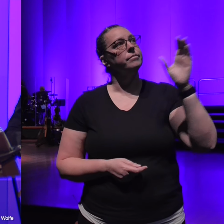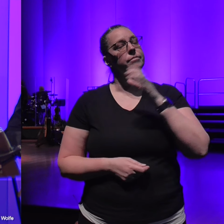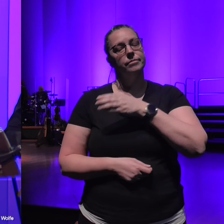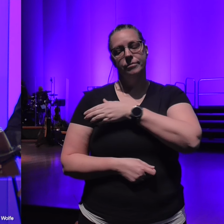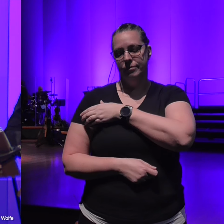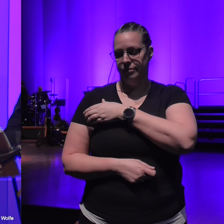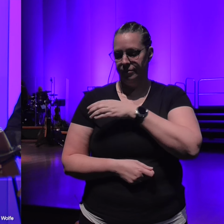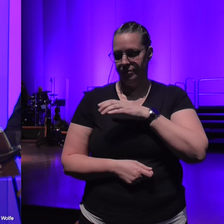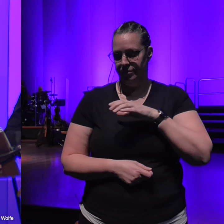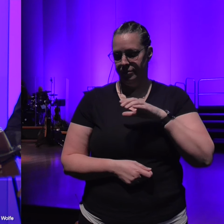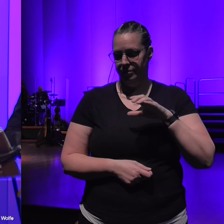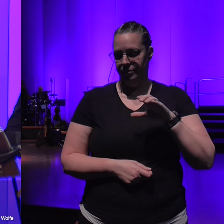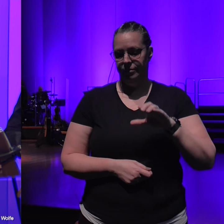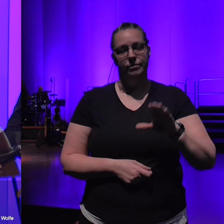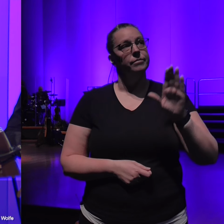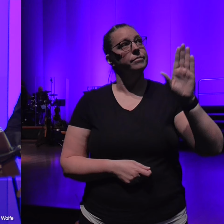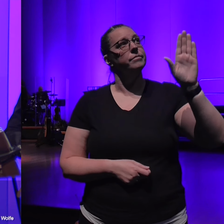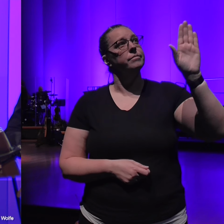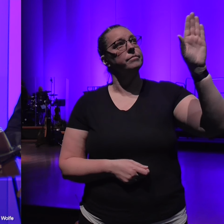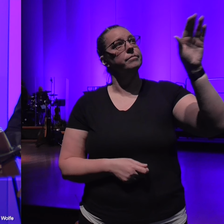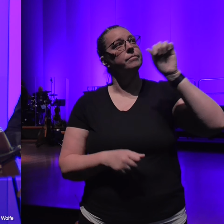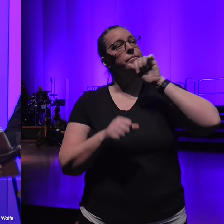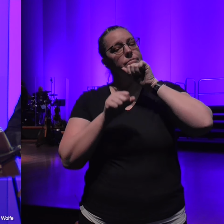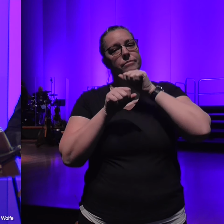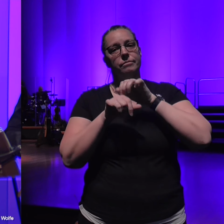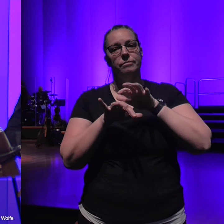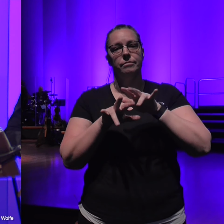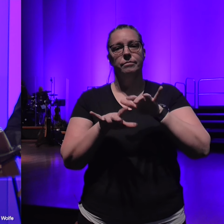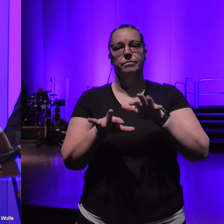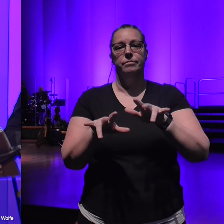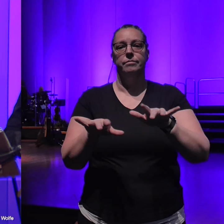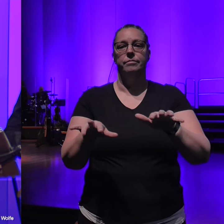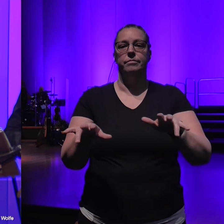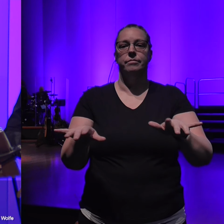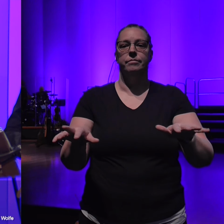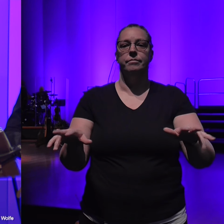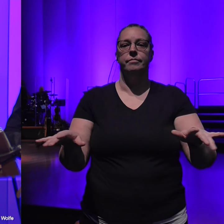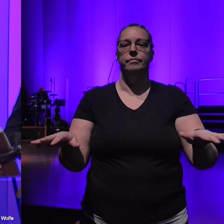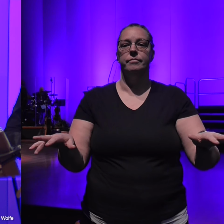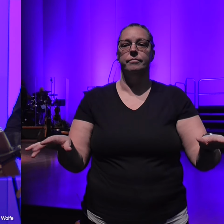feel the mighty power and the